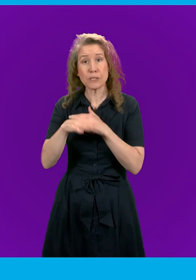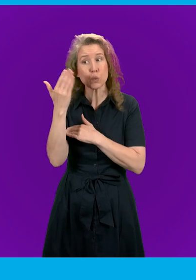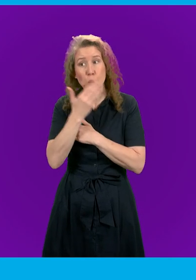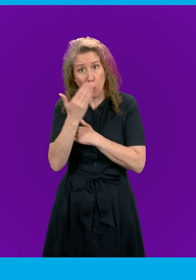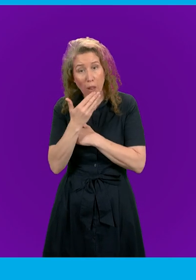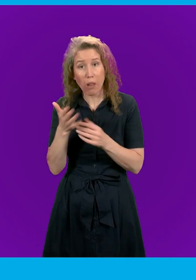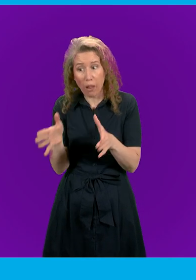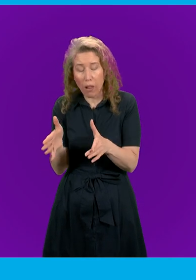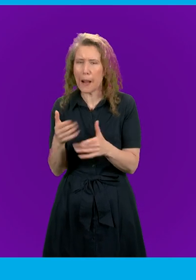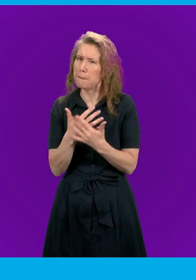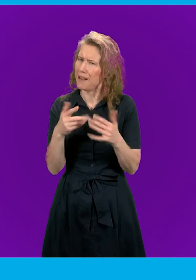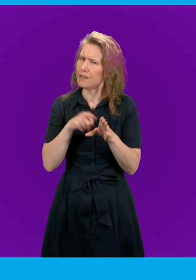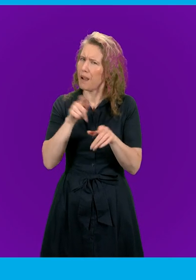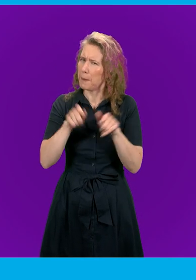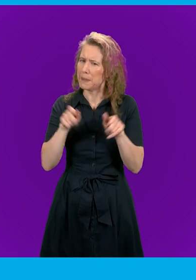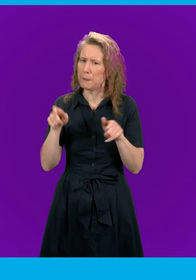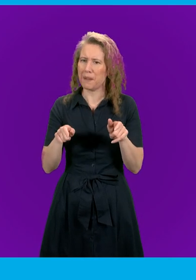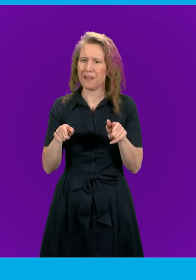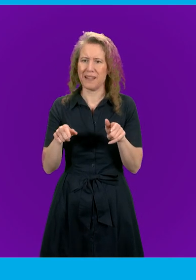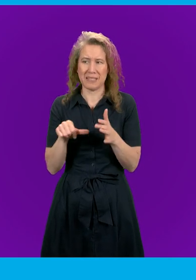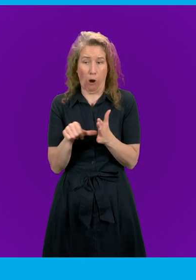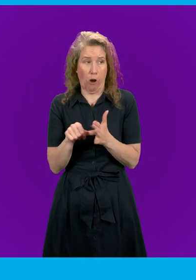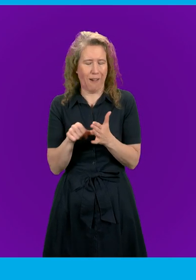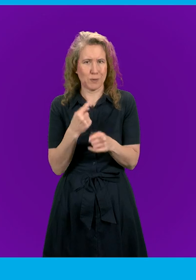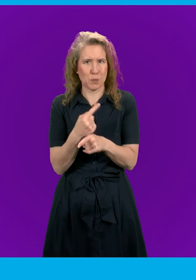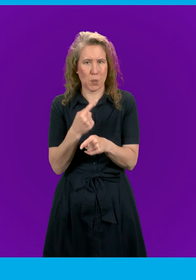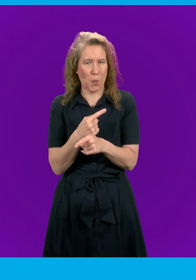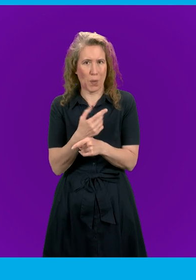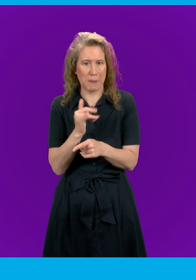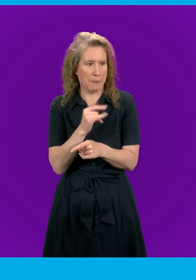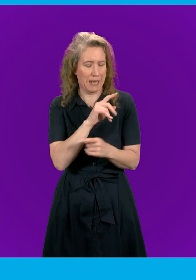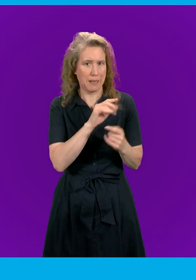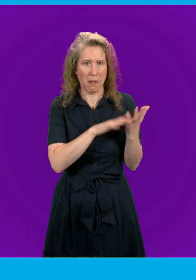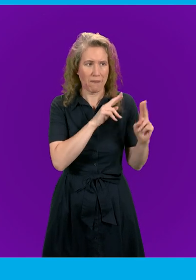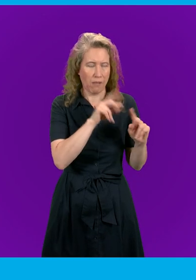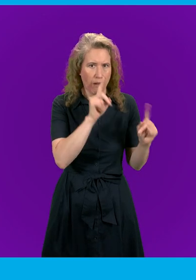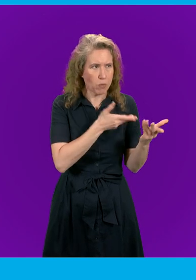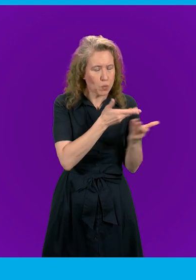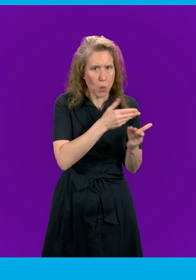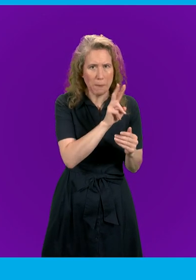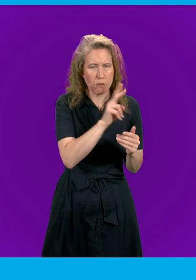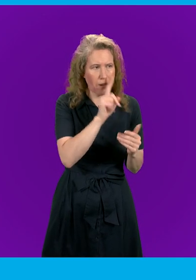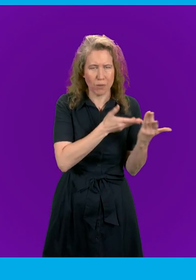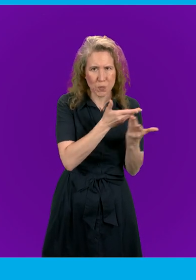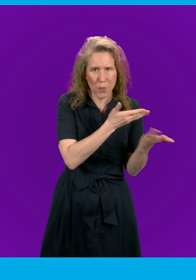and many young people aren't, you know, it's difficult to talk to parents, then